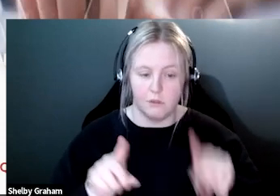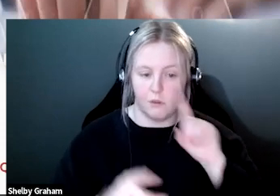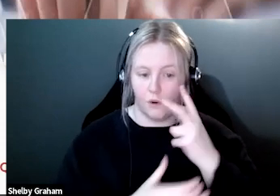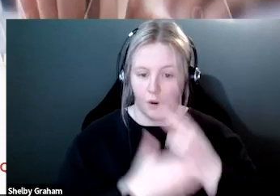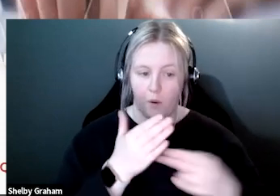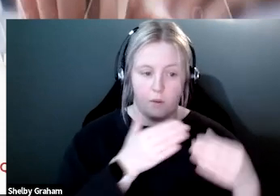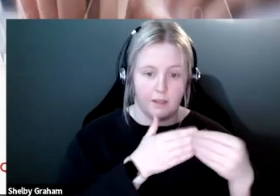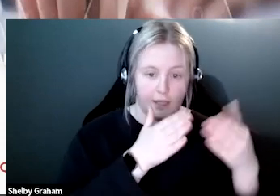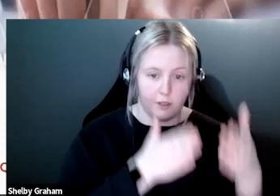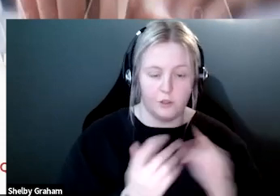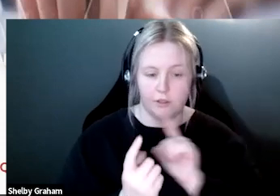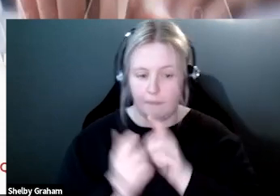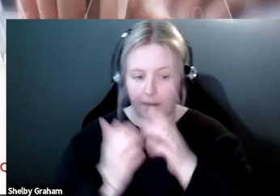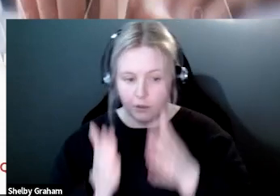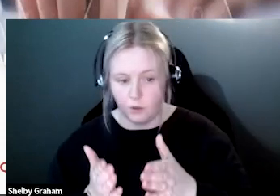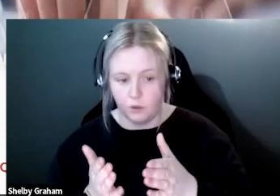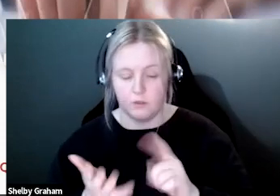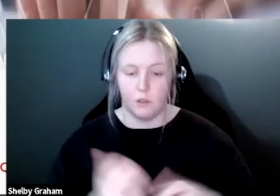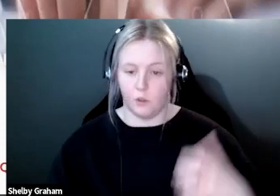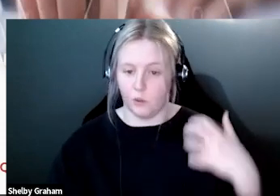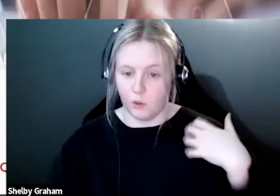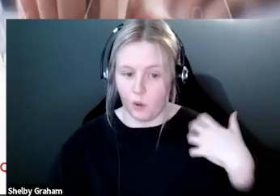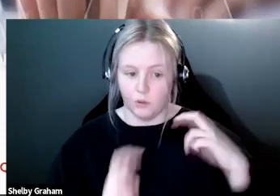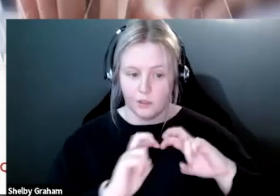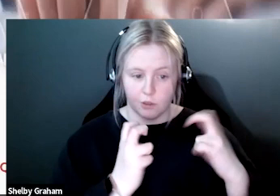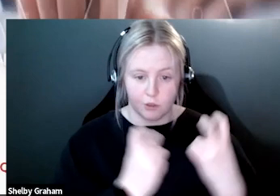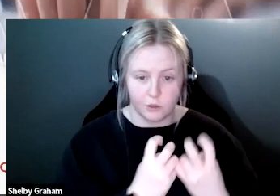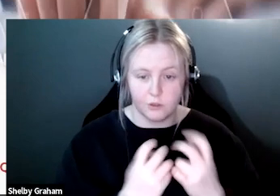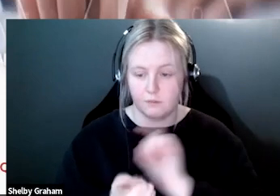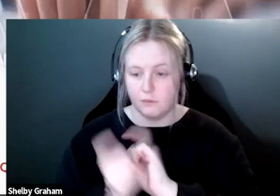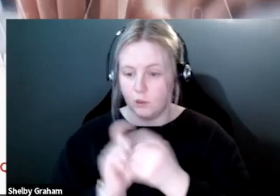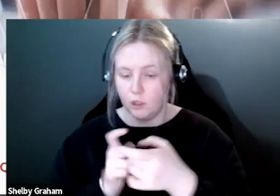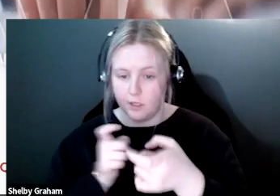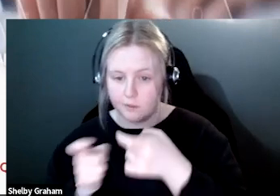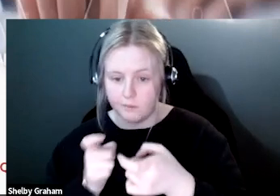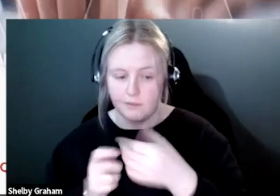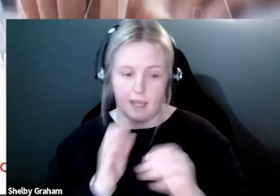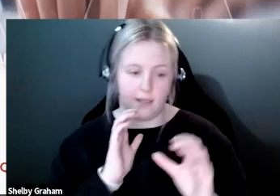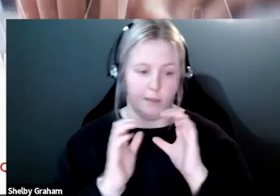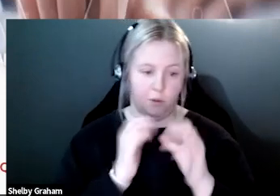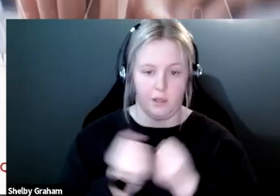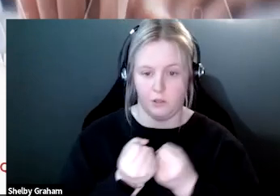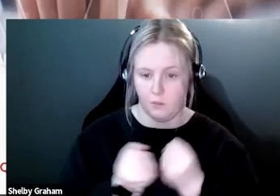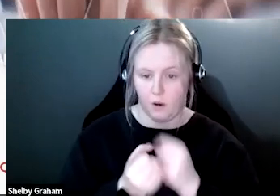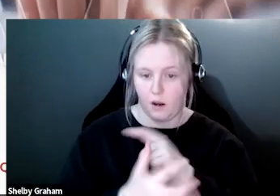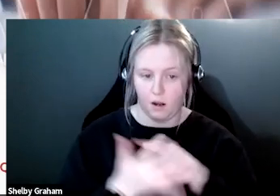mentors, coaching circles, change management, and communication support.